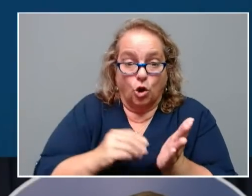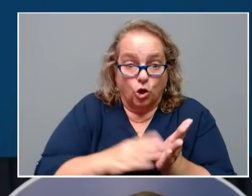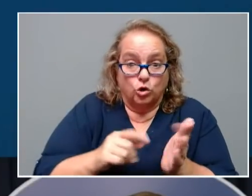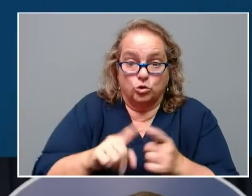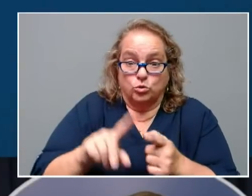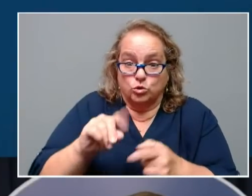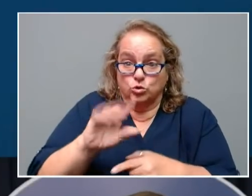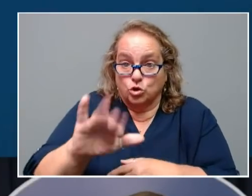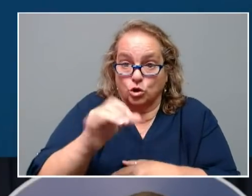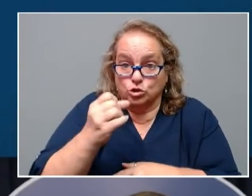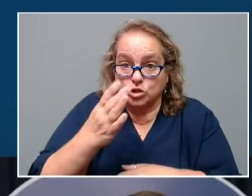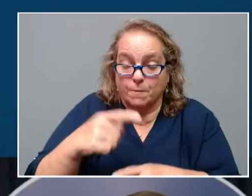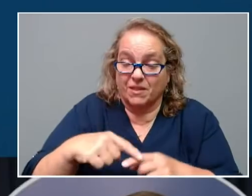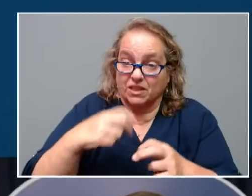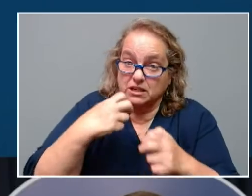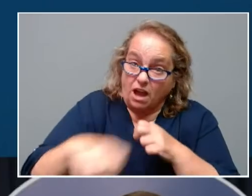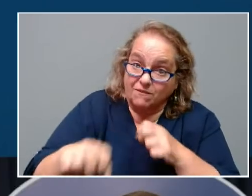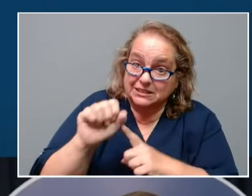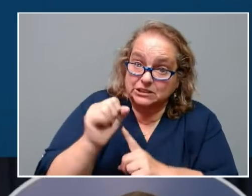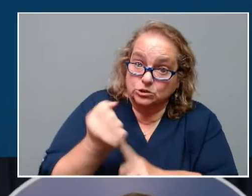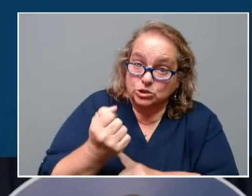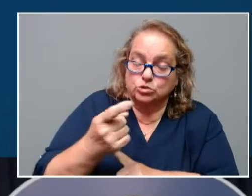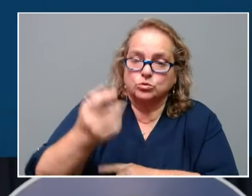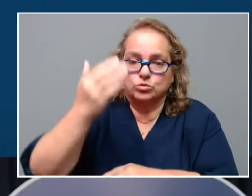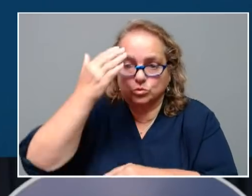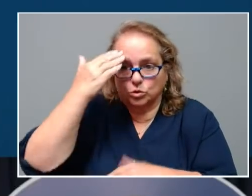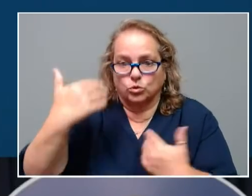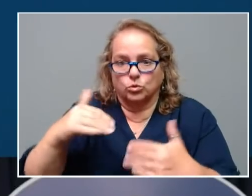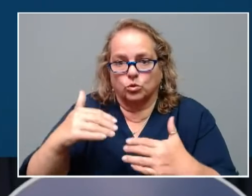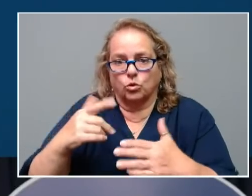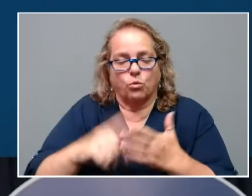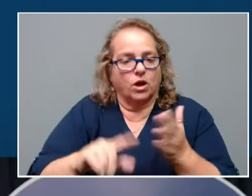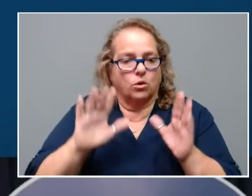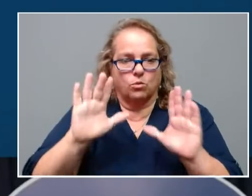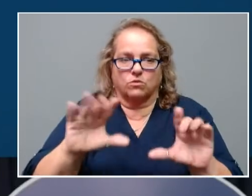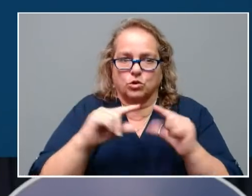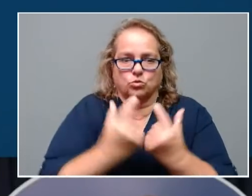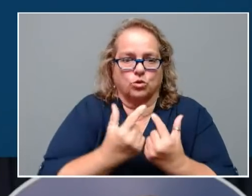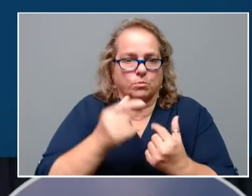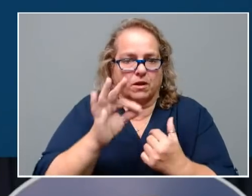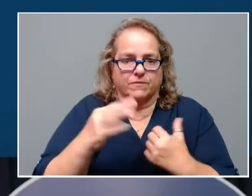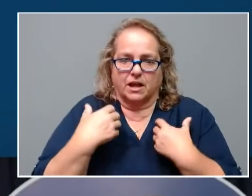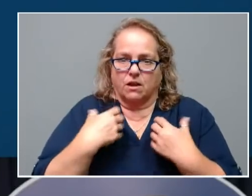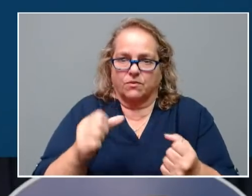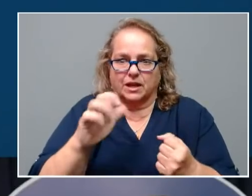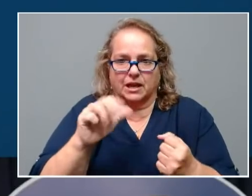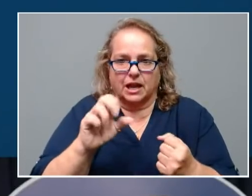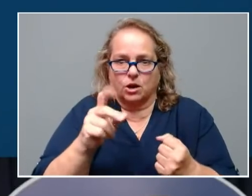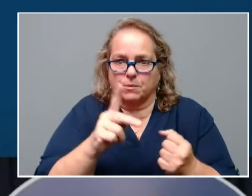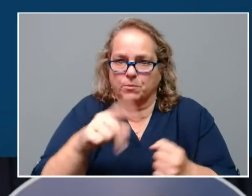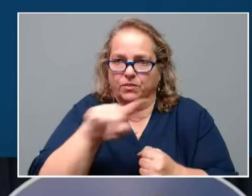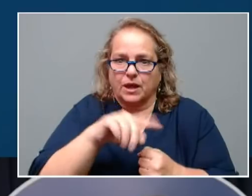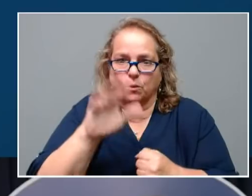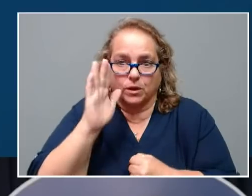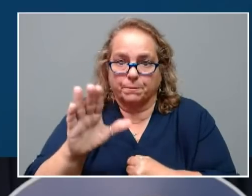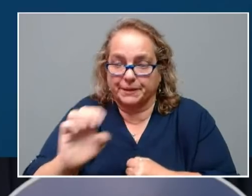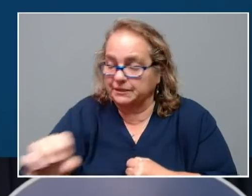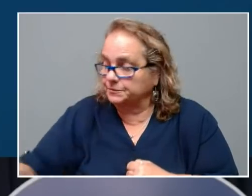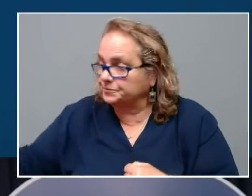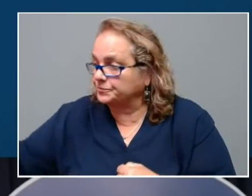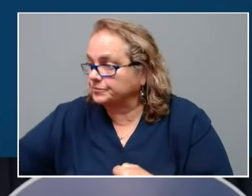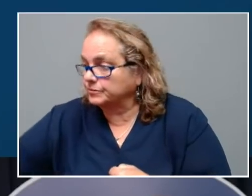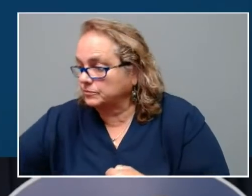in the toughest of situations. What an incredible group of healthcare practitioners they are going to be. And so if we look at the map and putting them